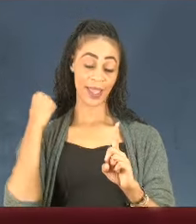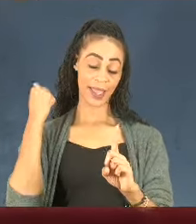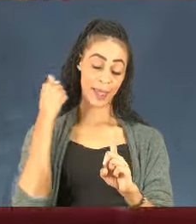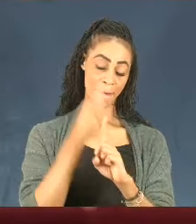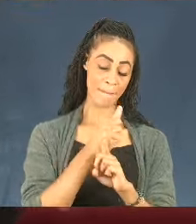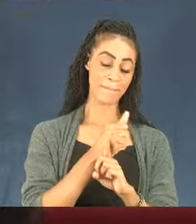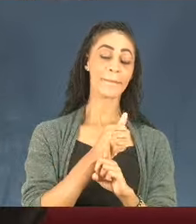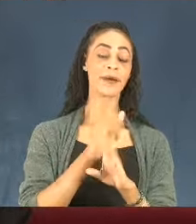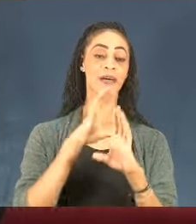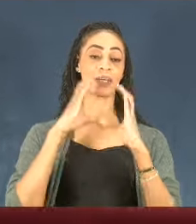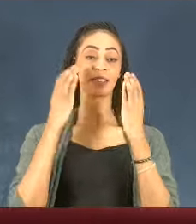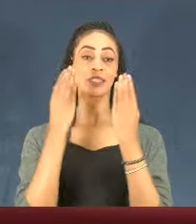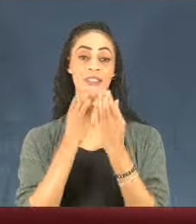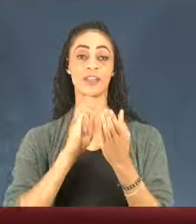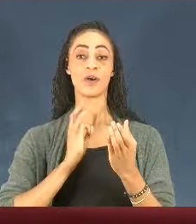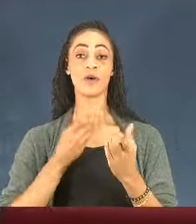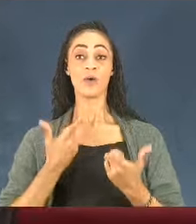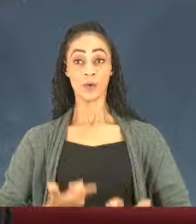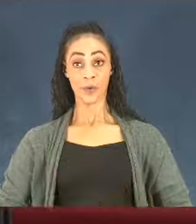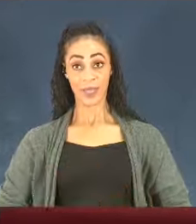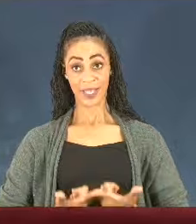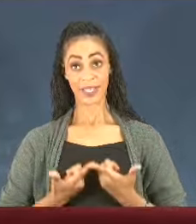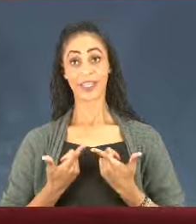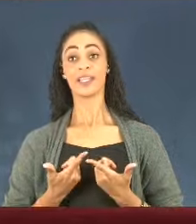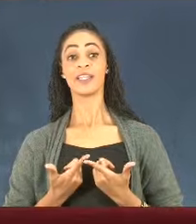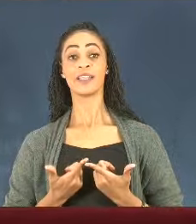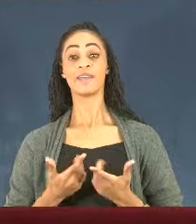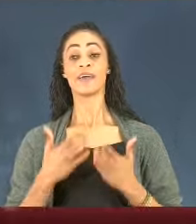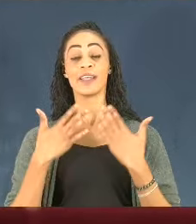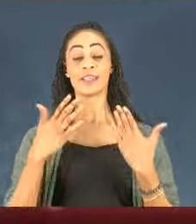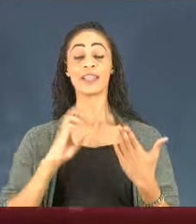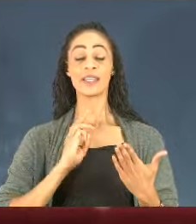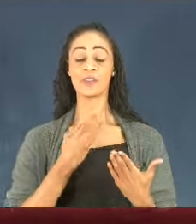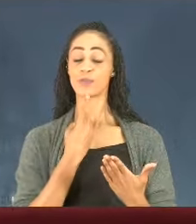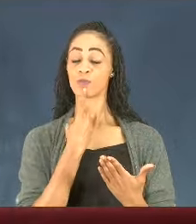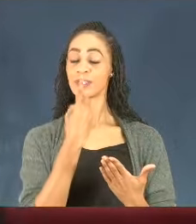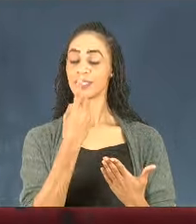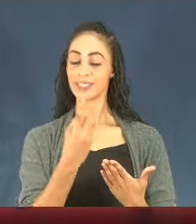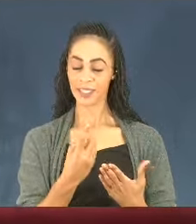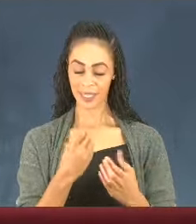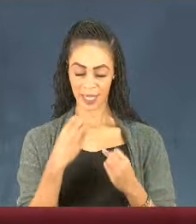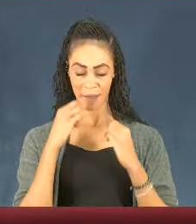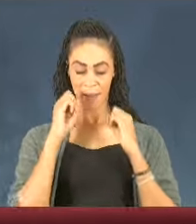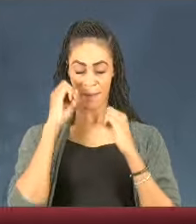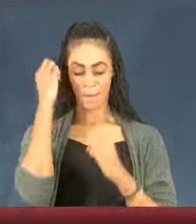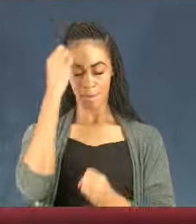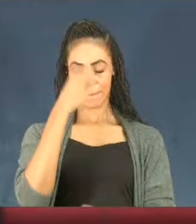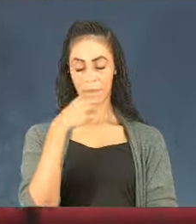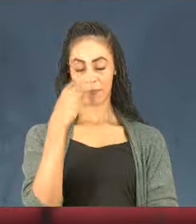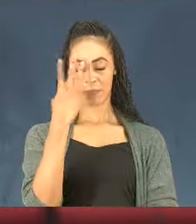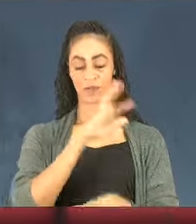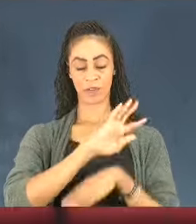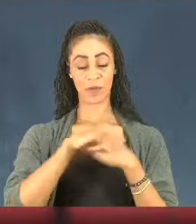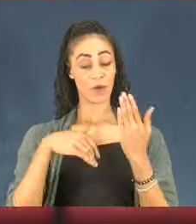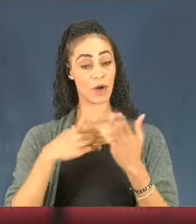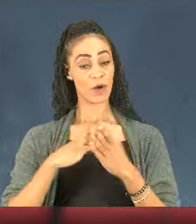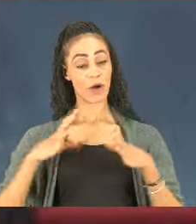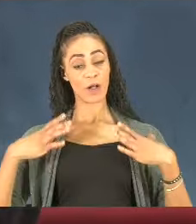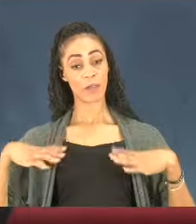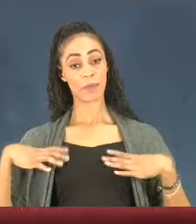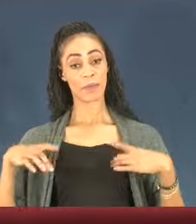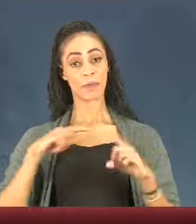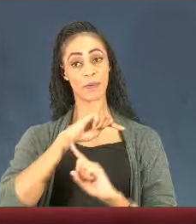we live in such a way that the things we say are so beautiful that everyone in our circle should be able to